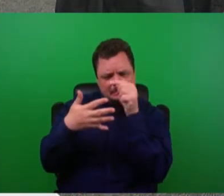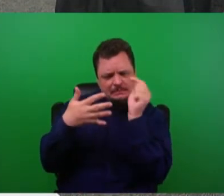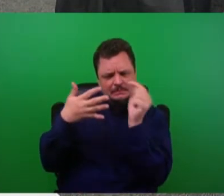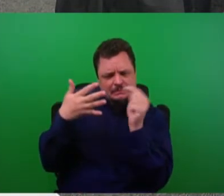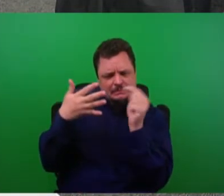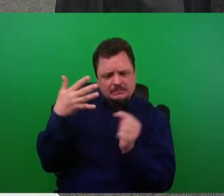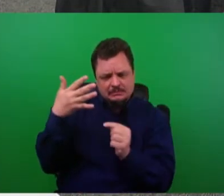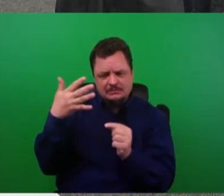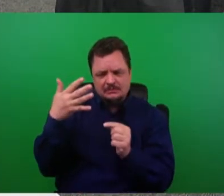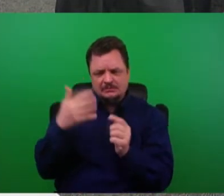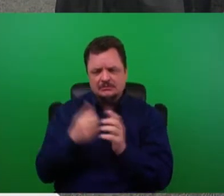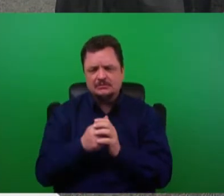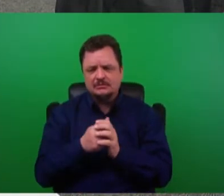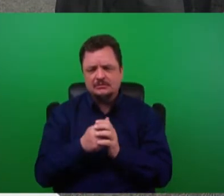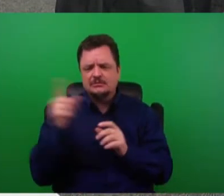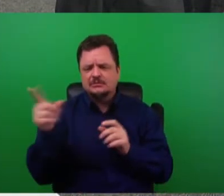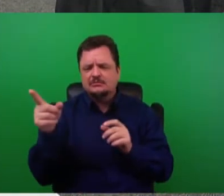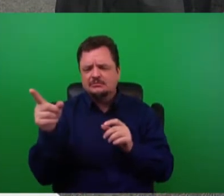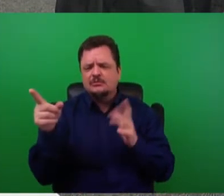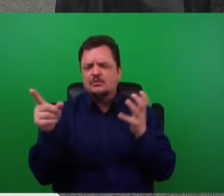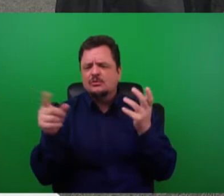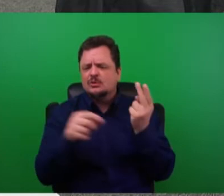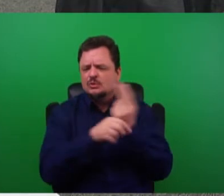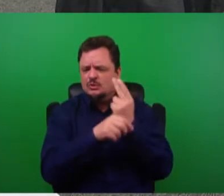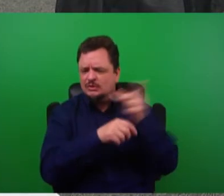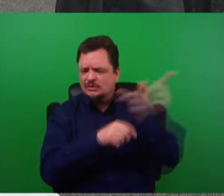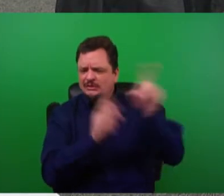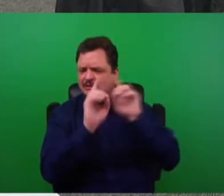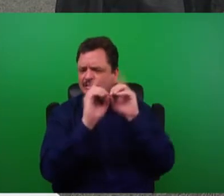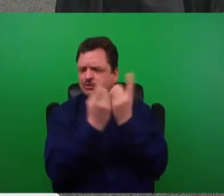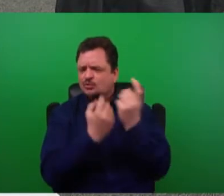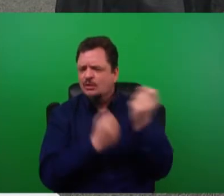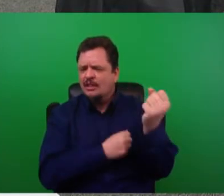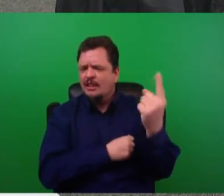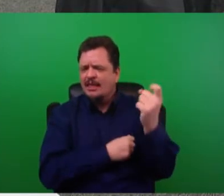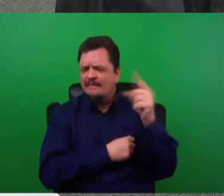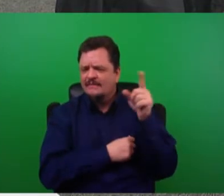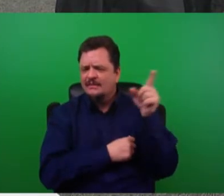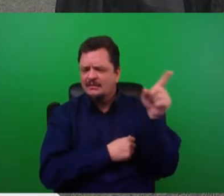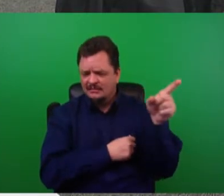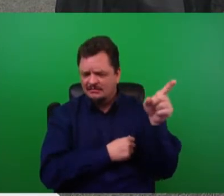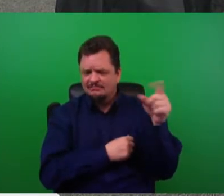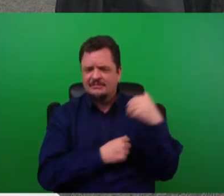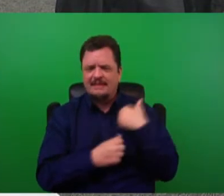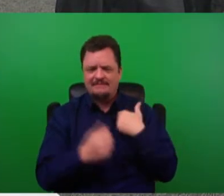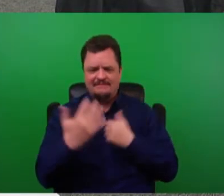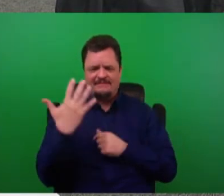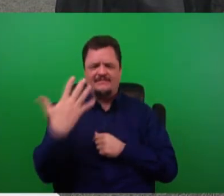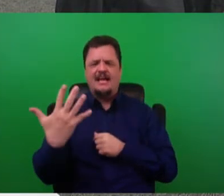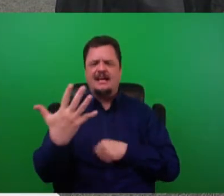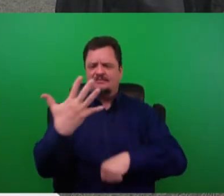D11? Mm-hmm. So we've had 5 administrations of Narcan. Since when?